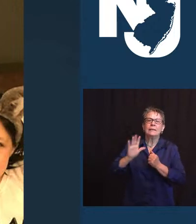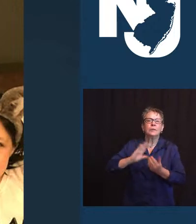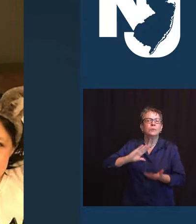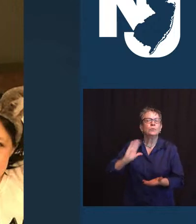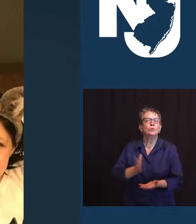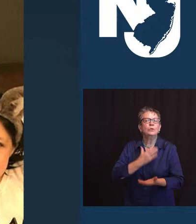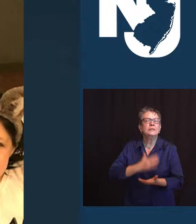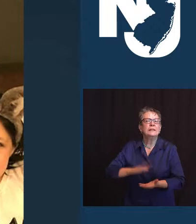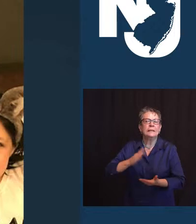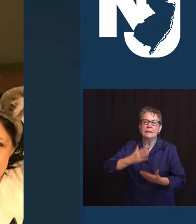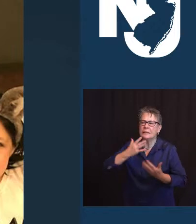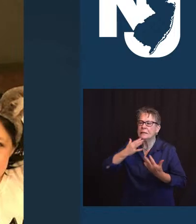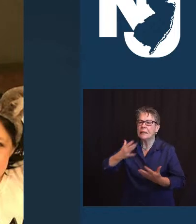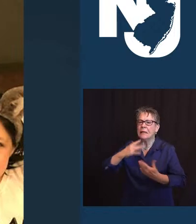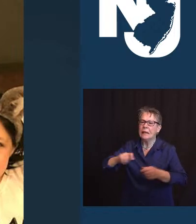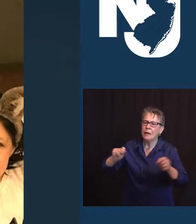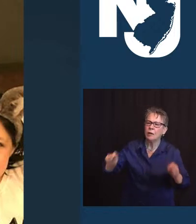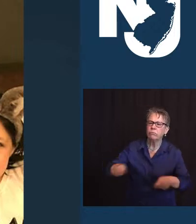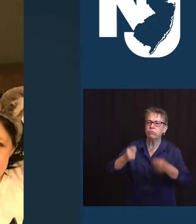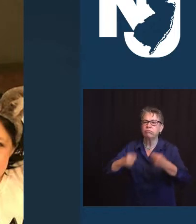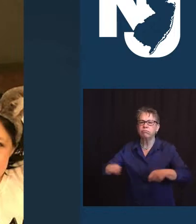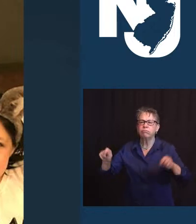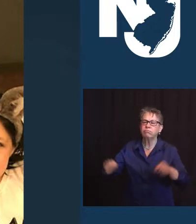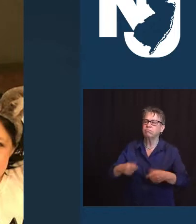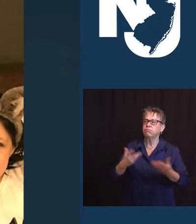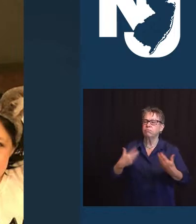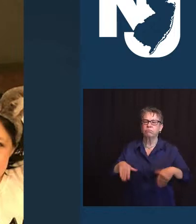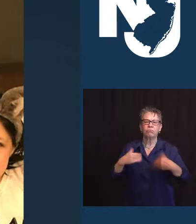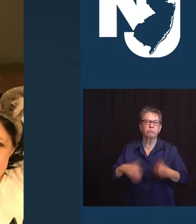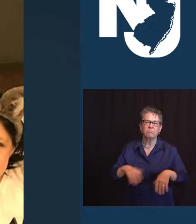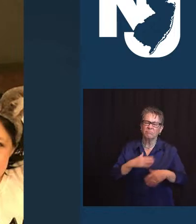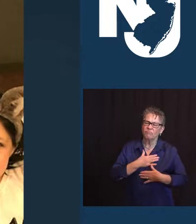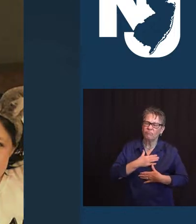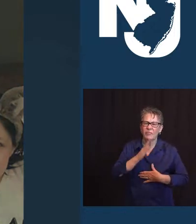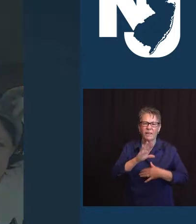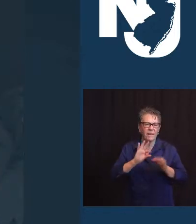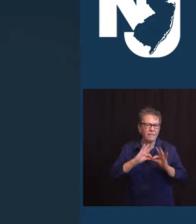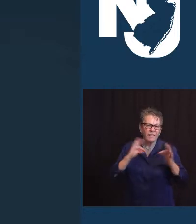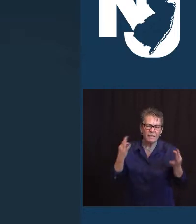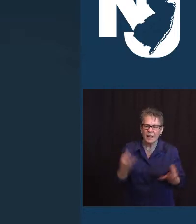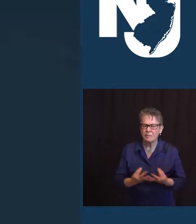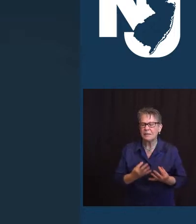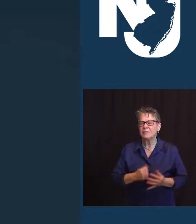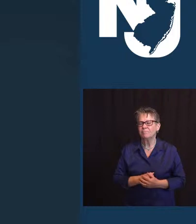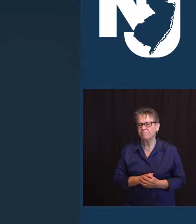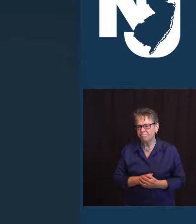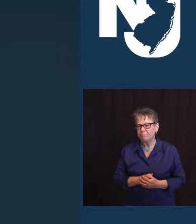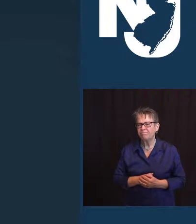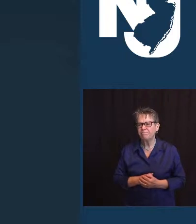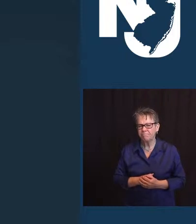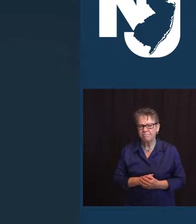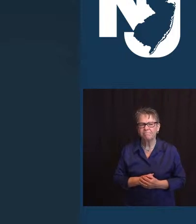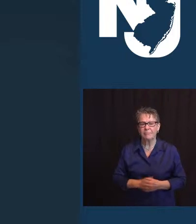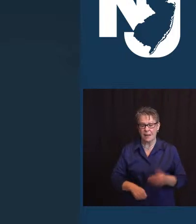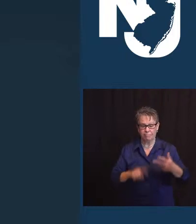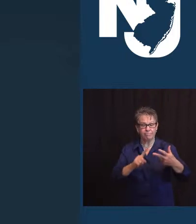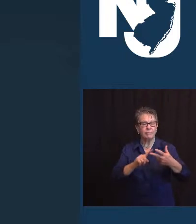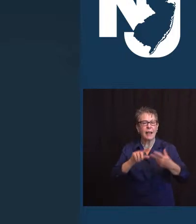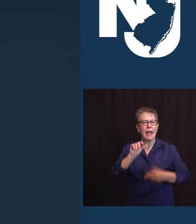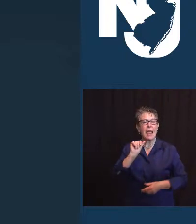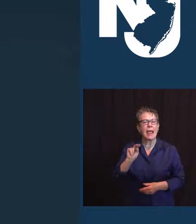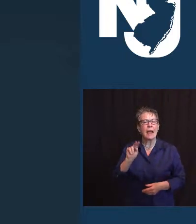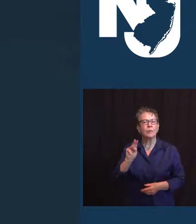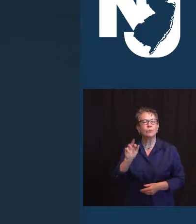him and his family as they do just that. And finally, we remember Anne Marie Panzarelli, right there in the